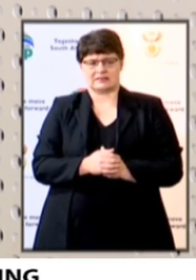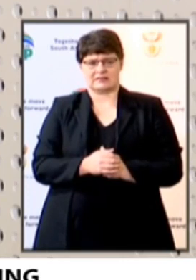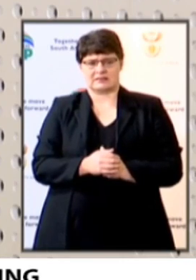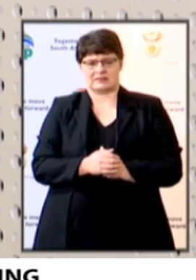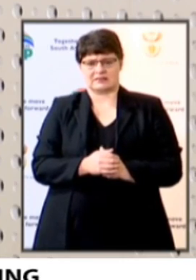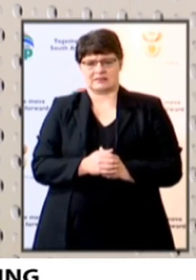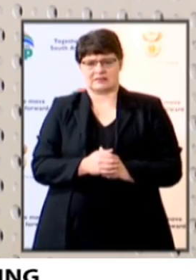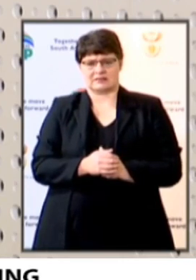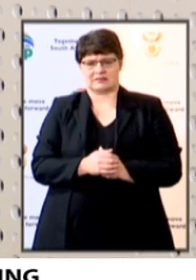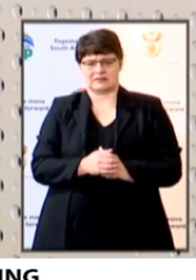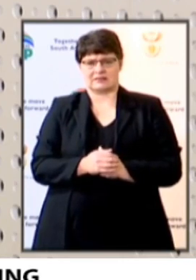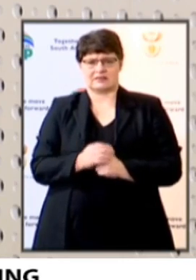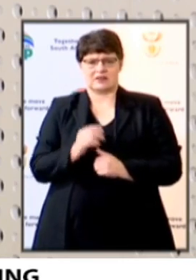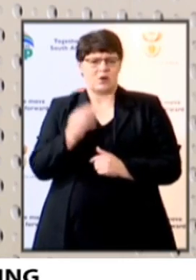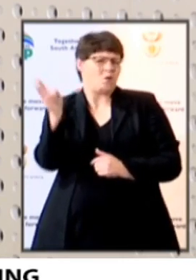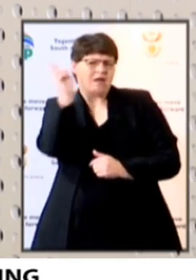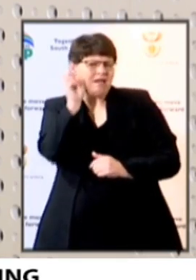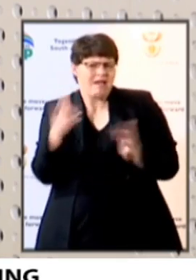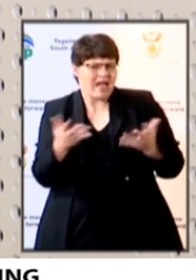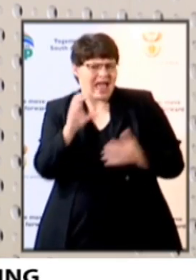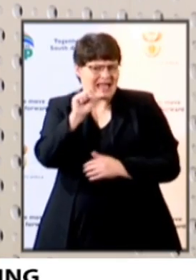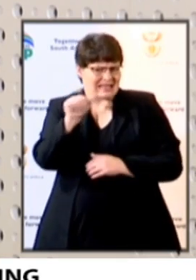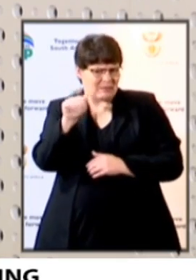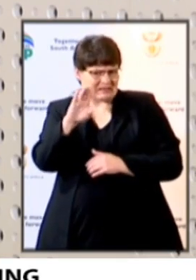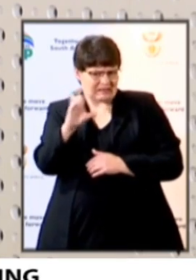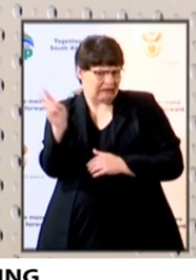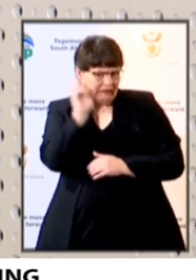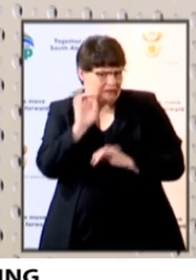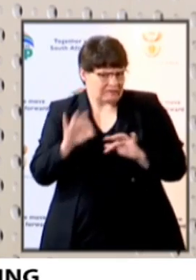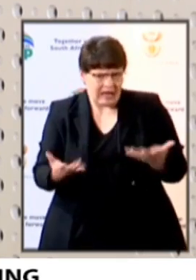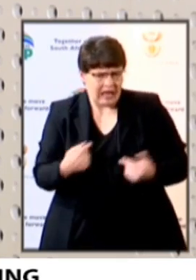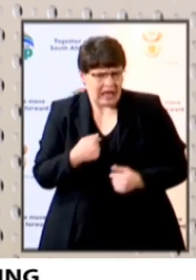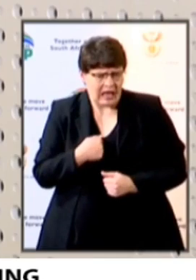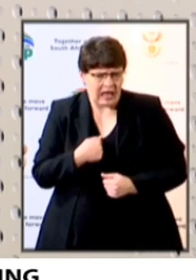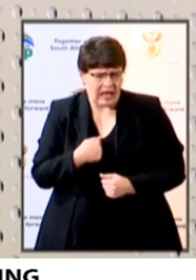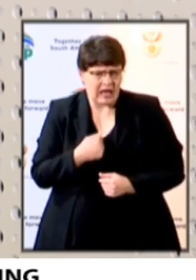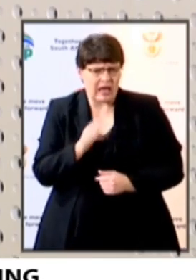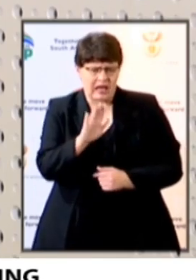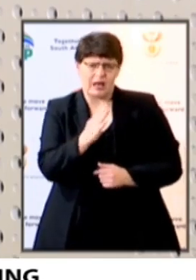Who can't hear me? SABC can hear me.